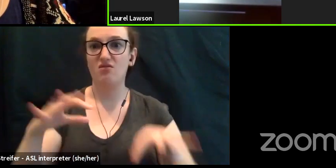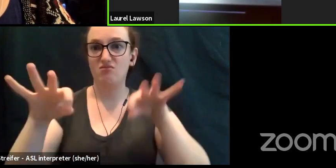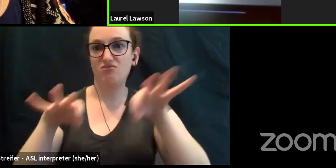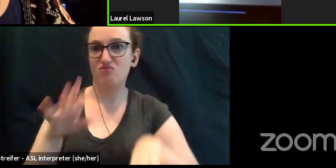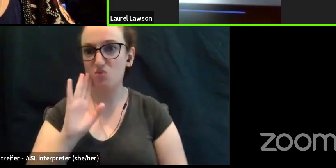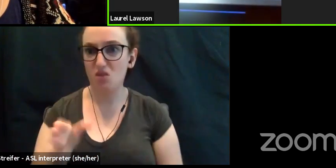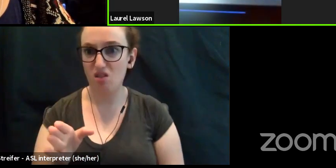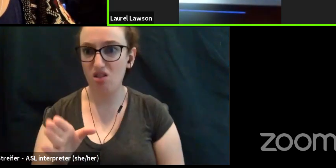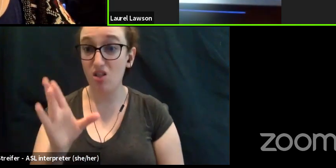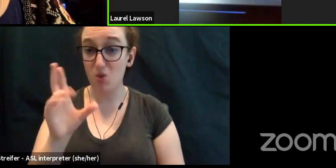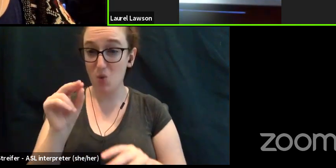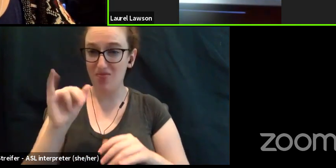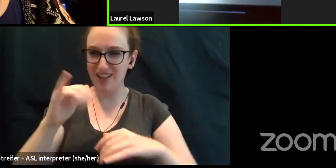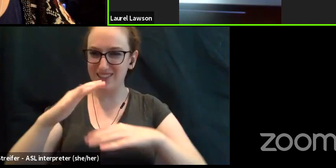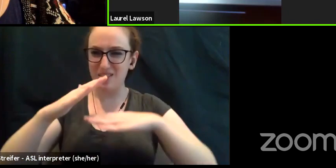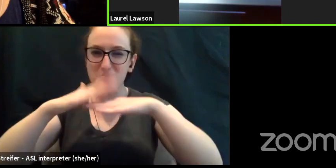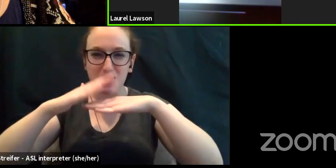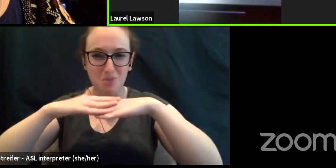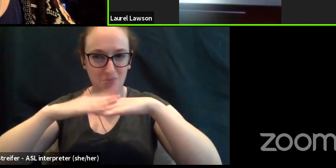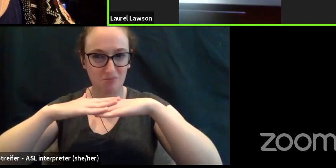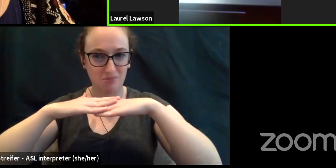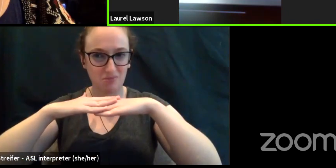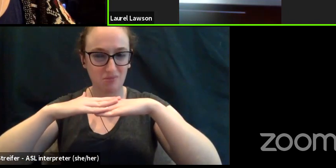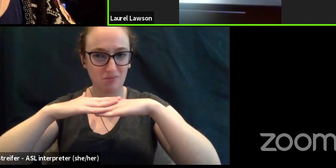What we created,